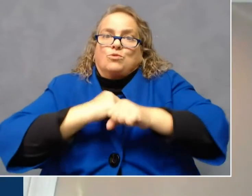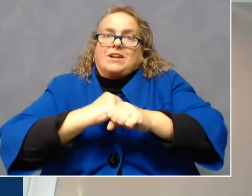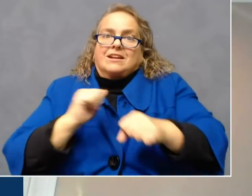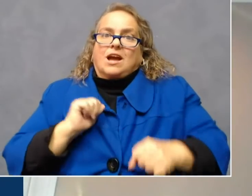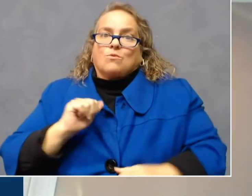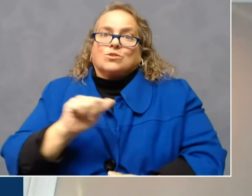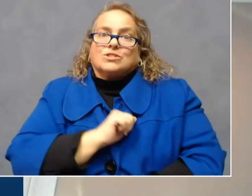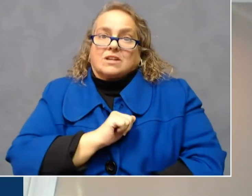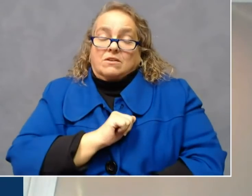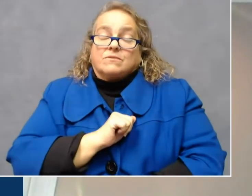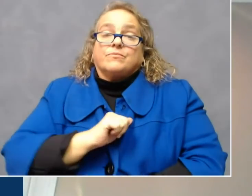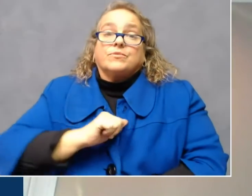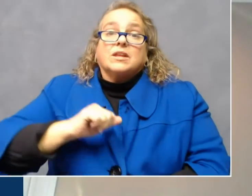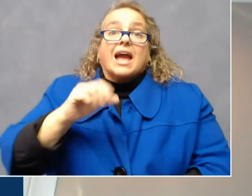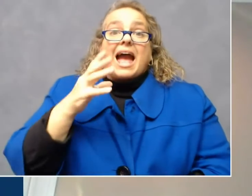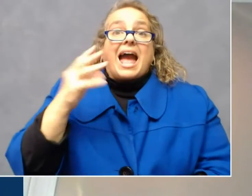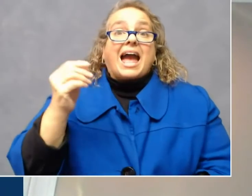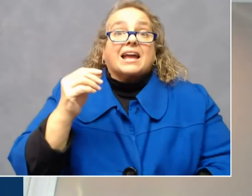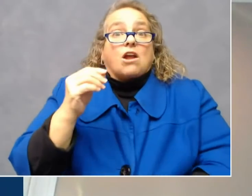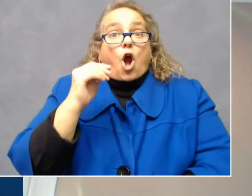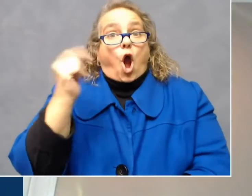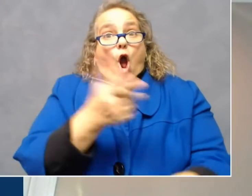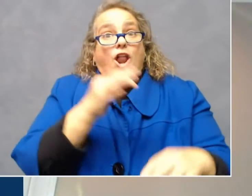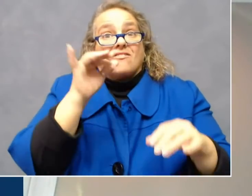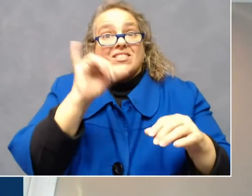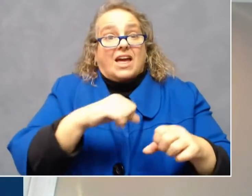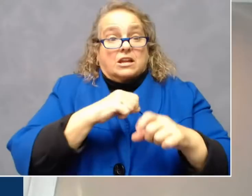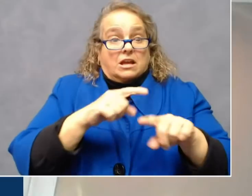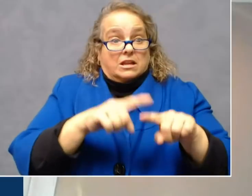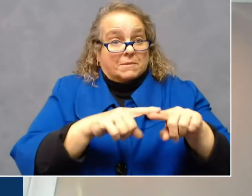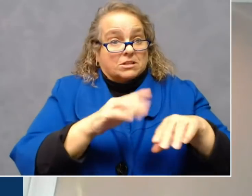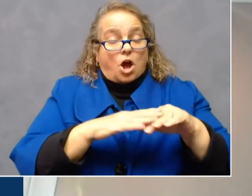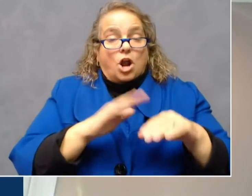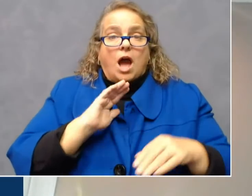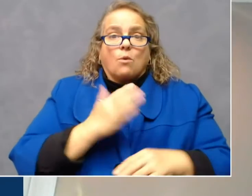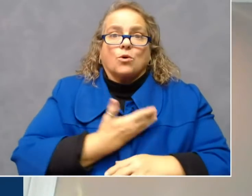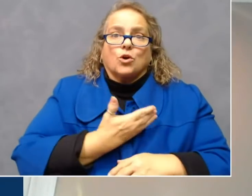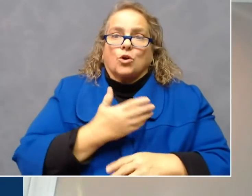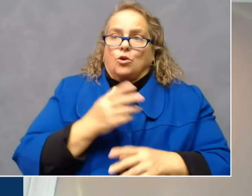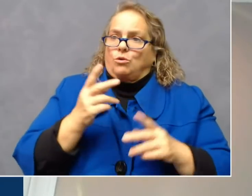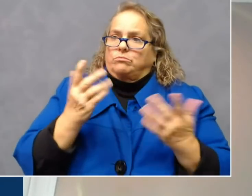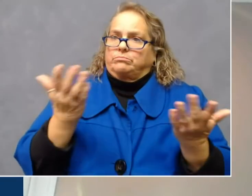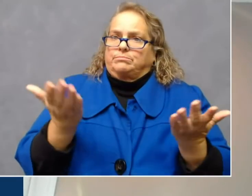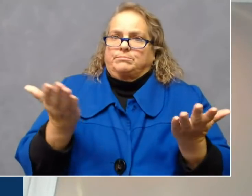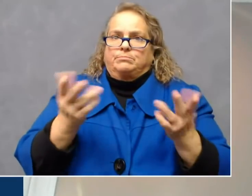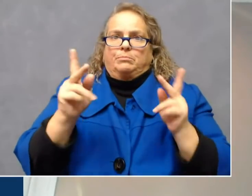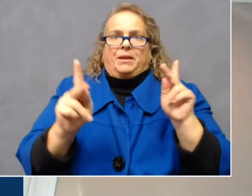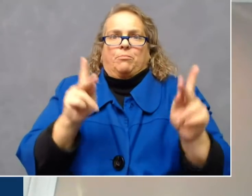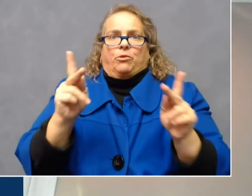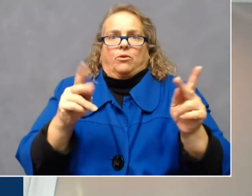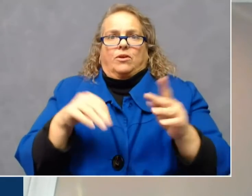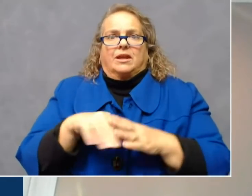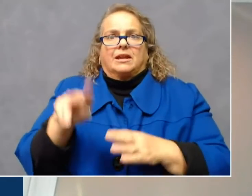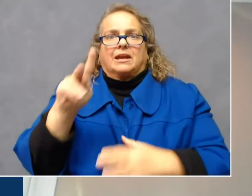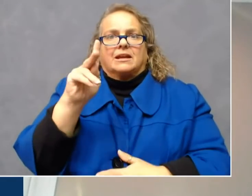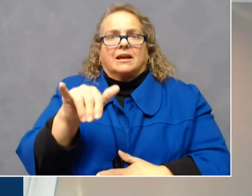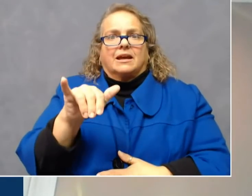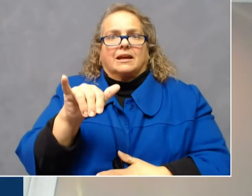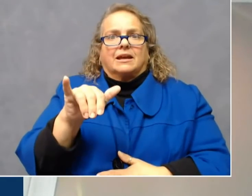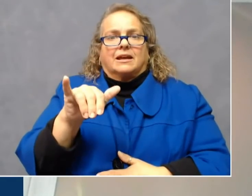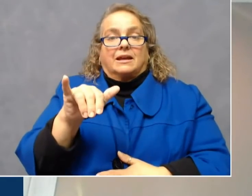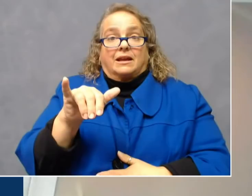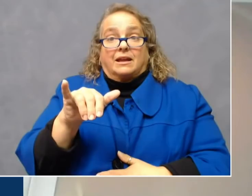months. And all of that depended upon our citizens in the Commonwealth, the significant portion of our